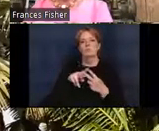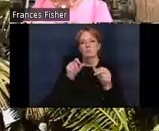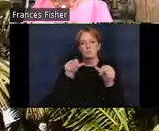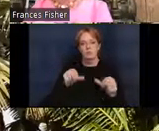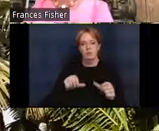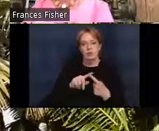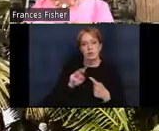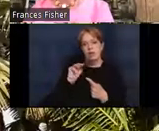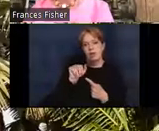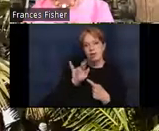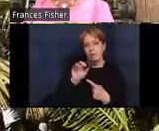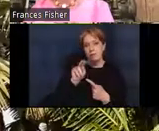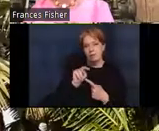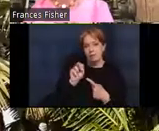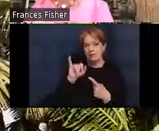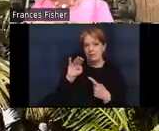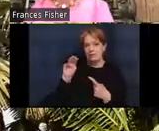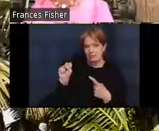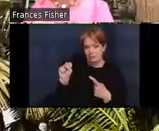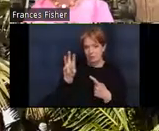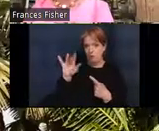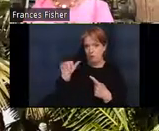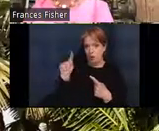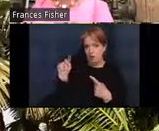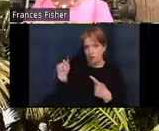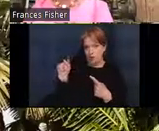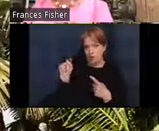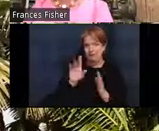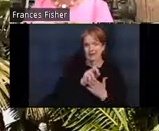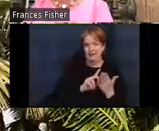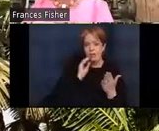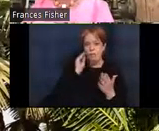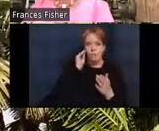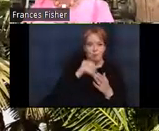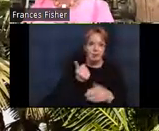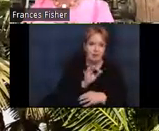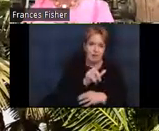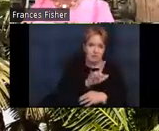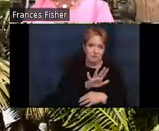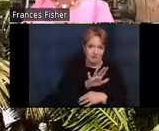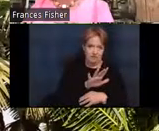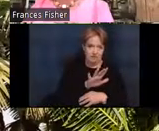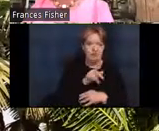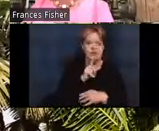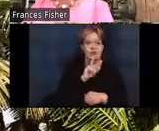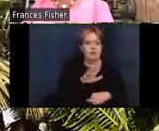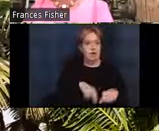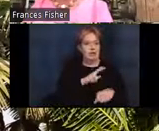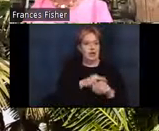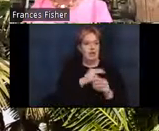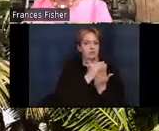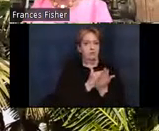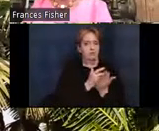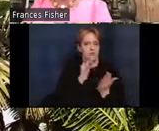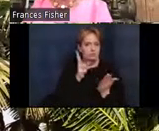Sims Wyeth, who designed the Norton House in 1925, and it's on the National Register of